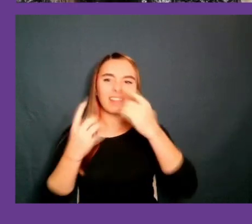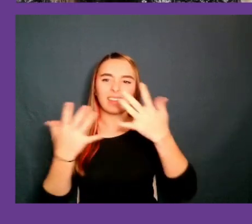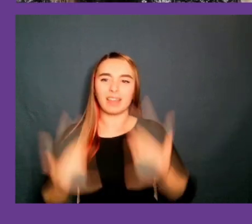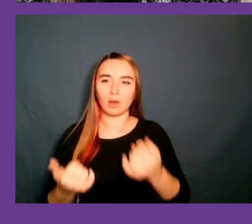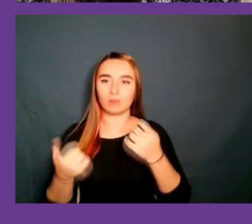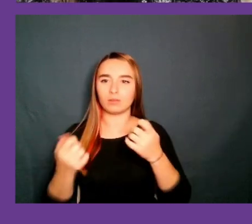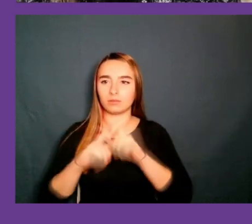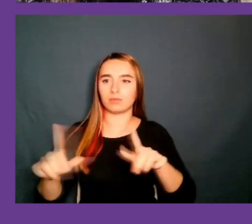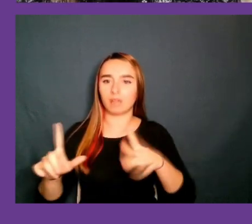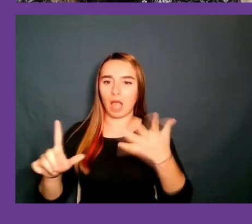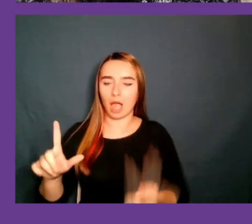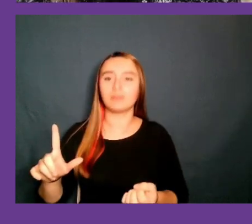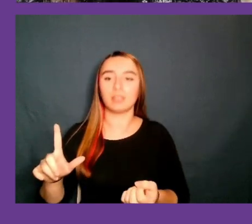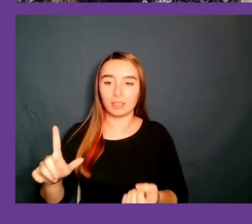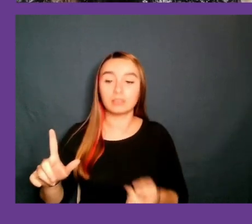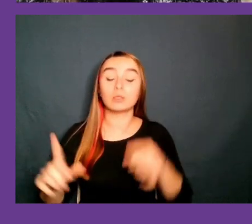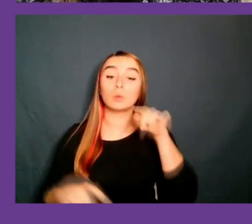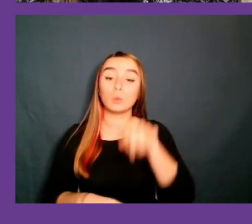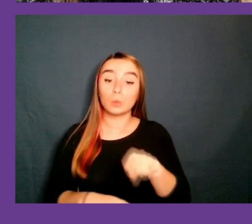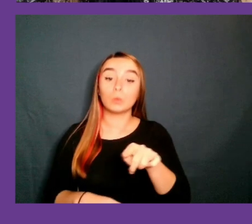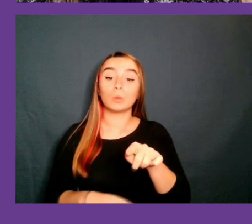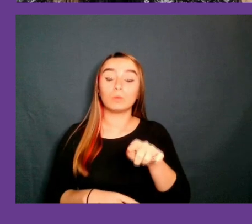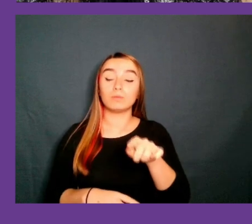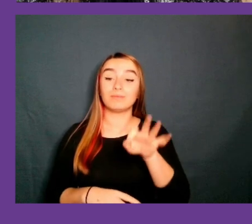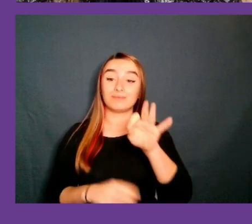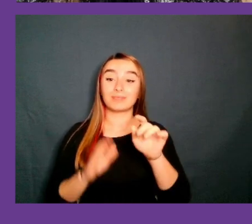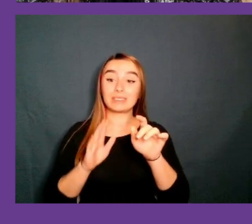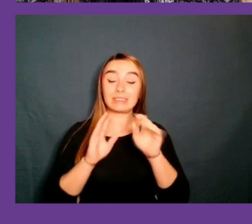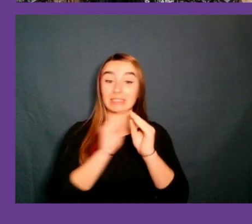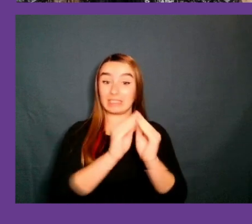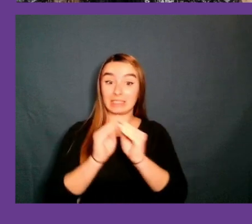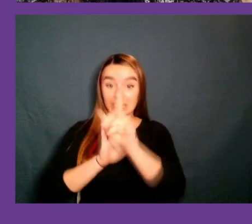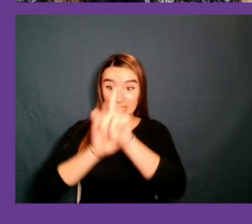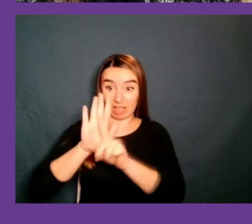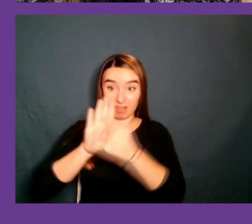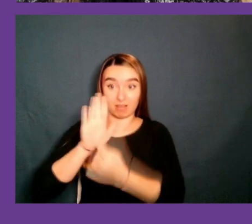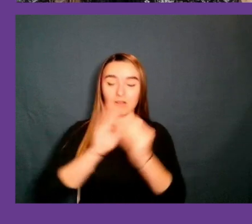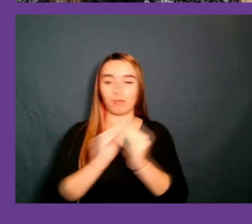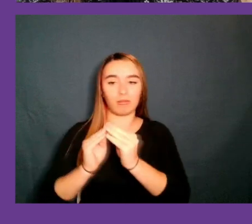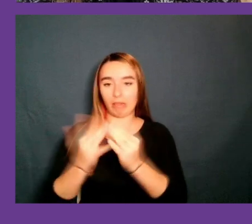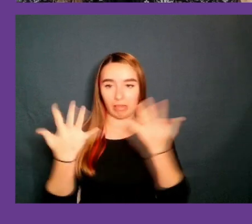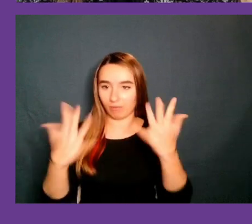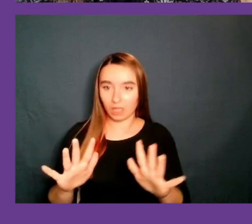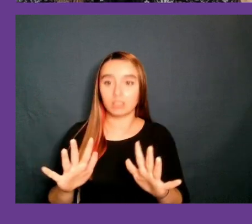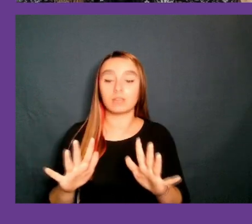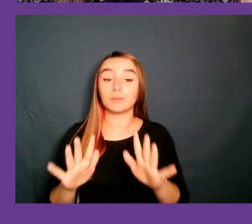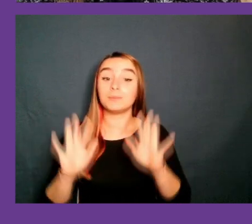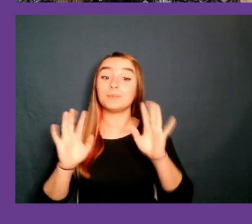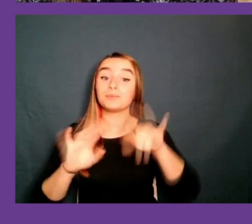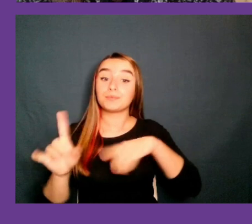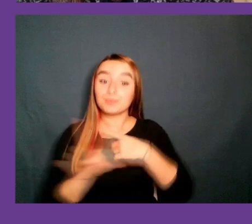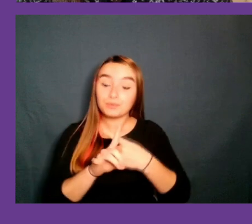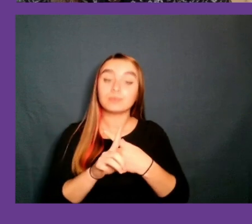Yes, so Susanna, you will present us the revision of a standard which is already harmonized. and under the Web Accessibility Directive,